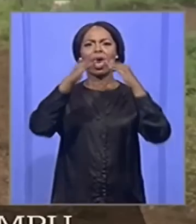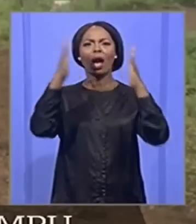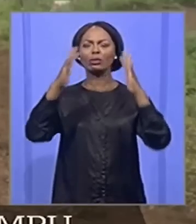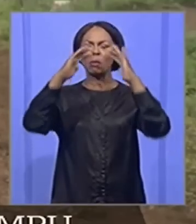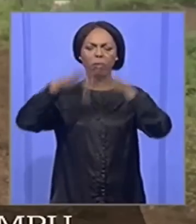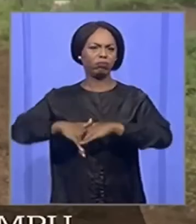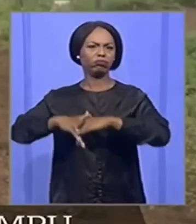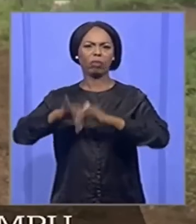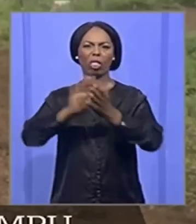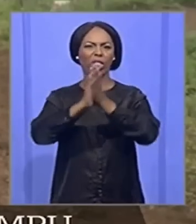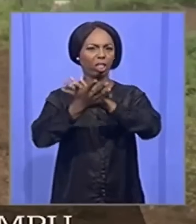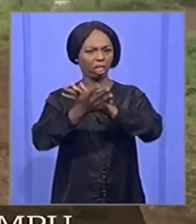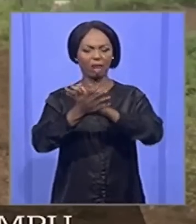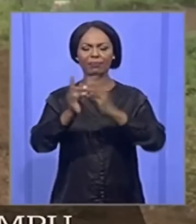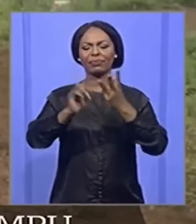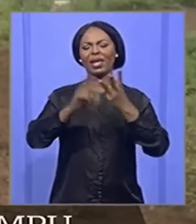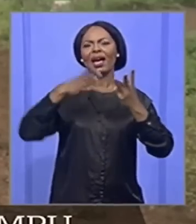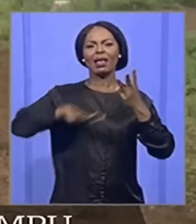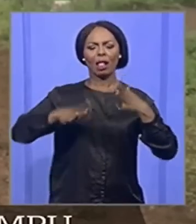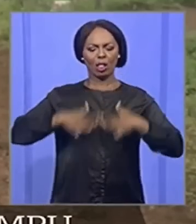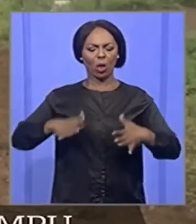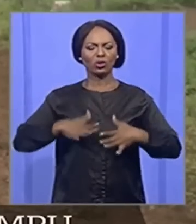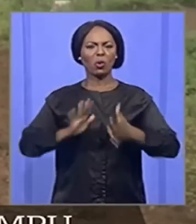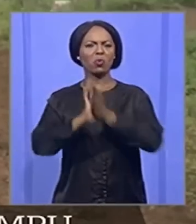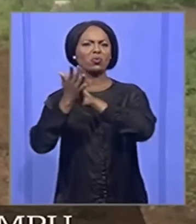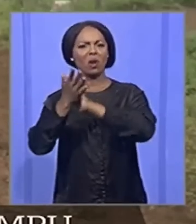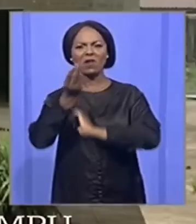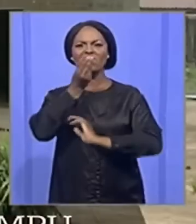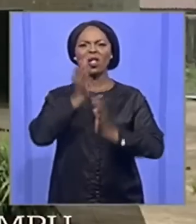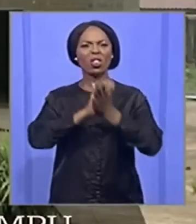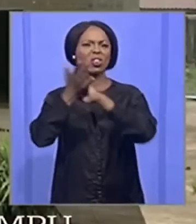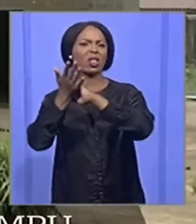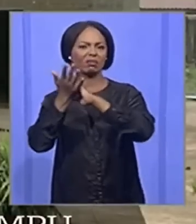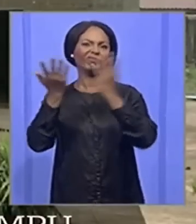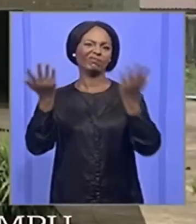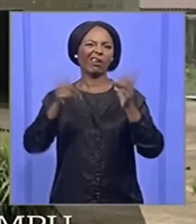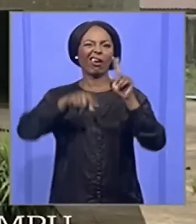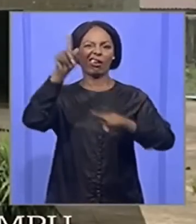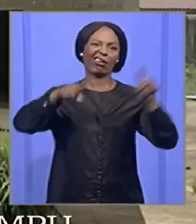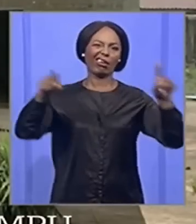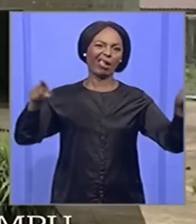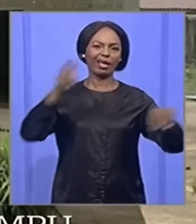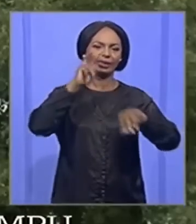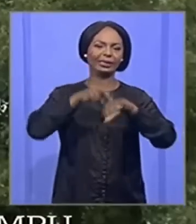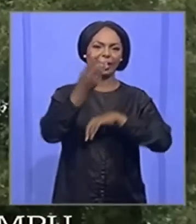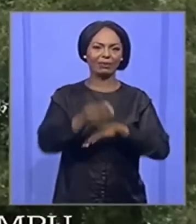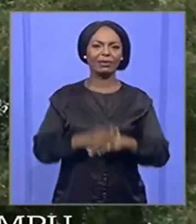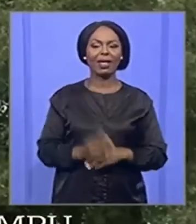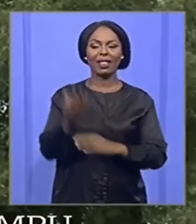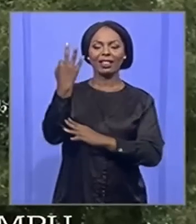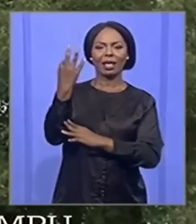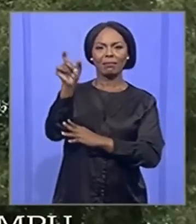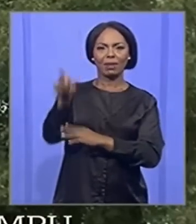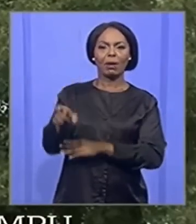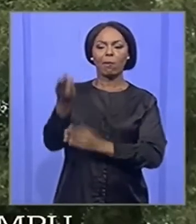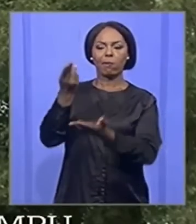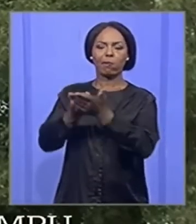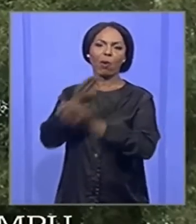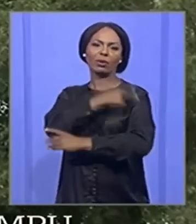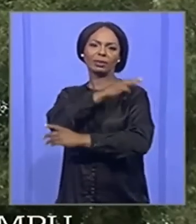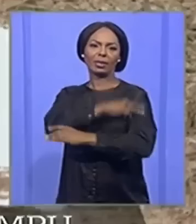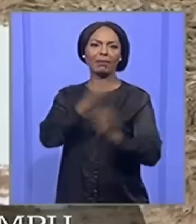Others lost their clothes and food and so forth. Batho ba bararo ba ntse ba kwa sepetlele mme phepelo ya motlakase e